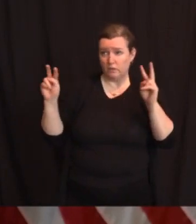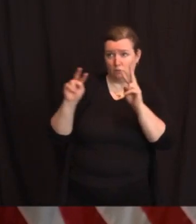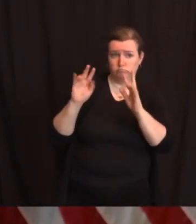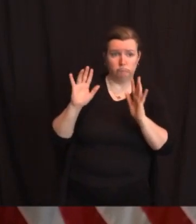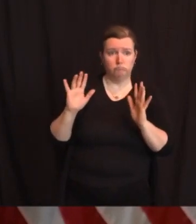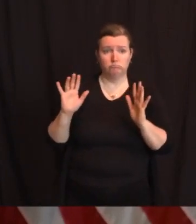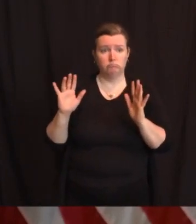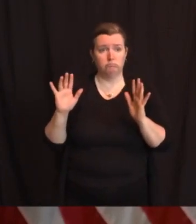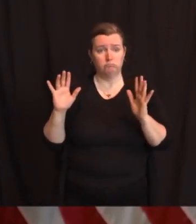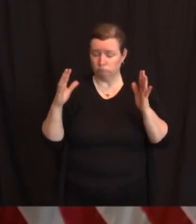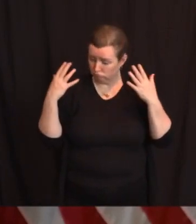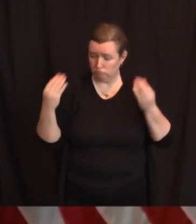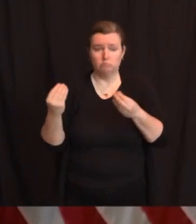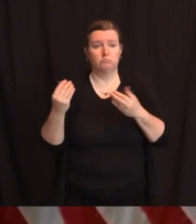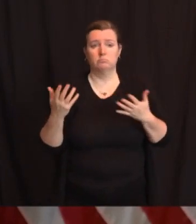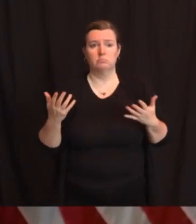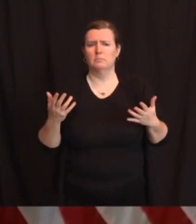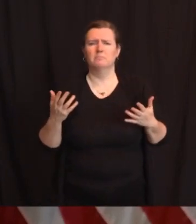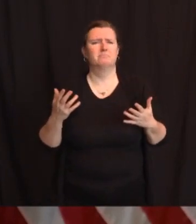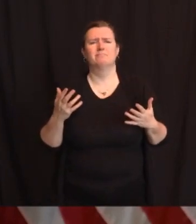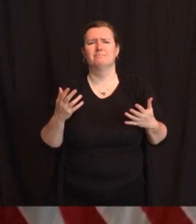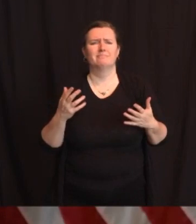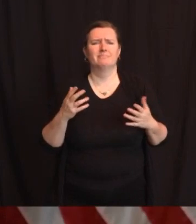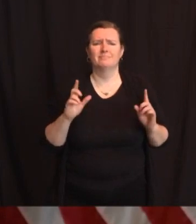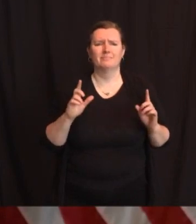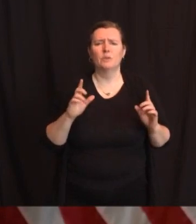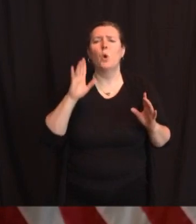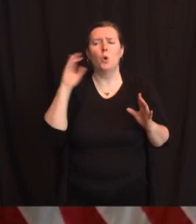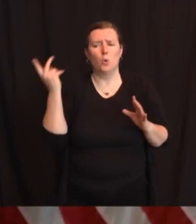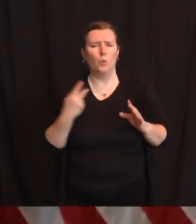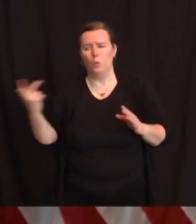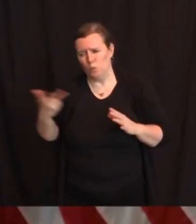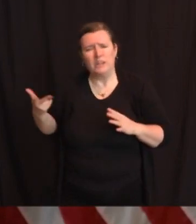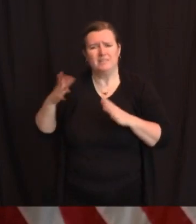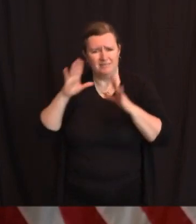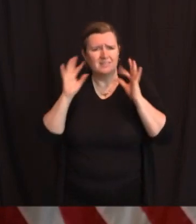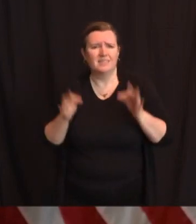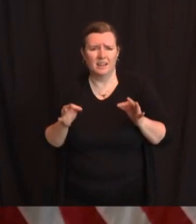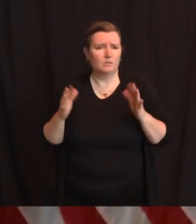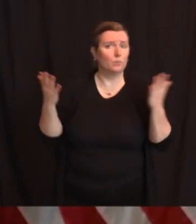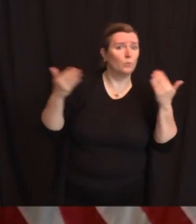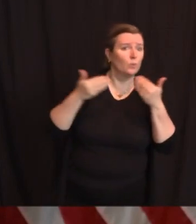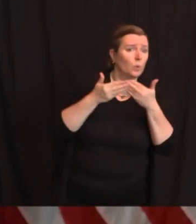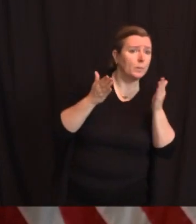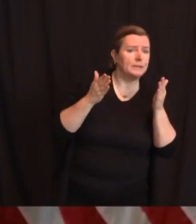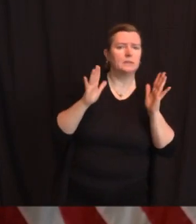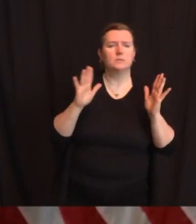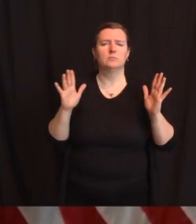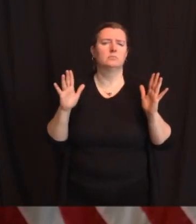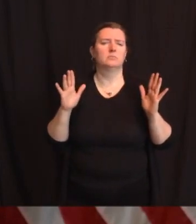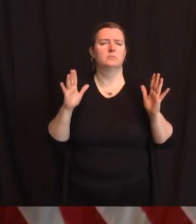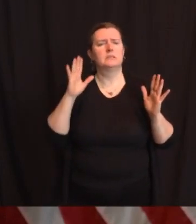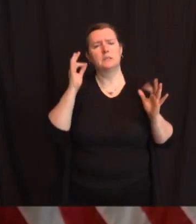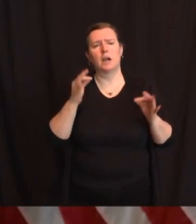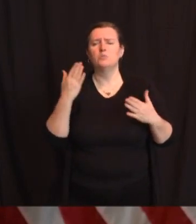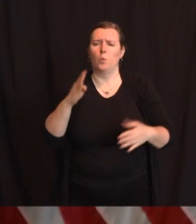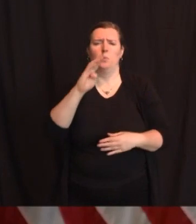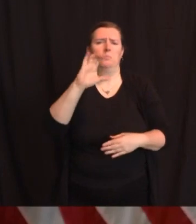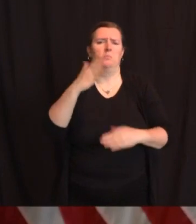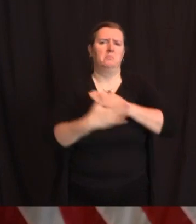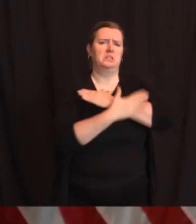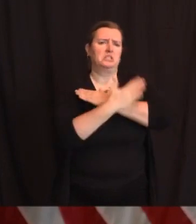way, not because we're sloppy, but because we made a decision that we're going to open up whatever it is, beaches or whatever it might be, and you